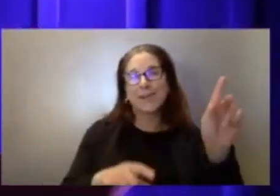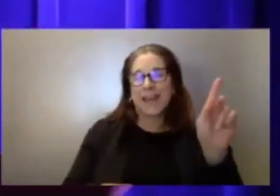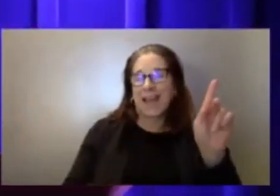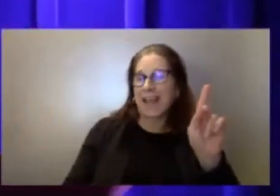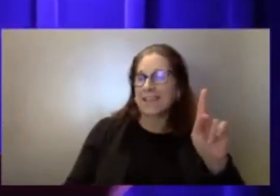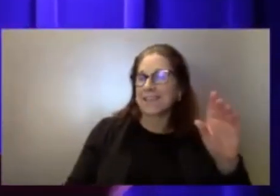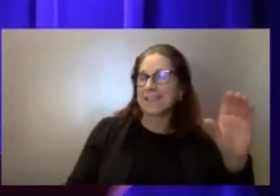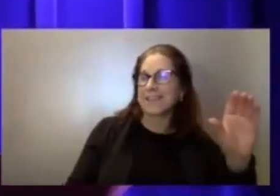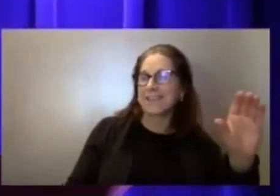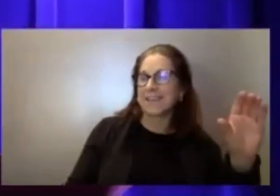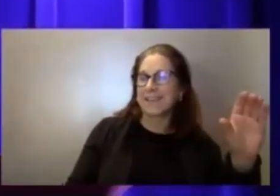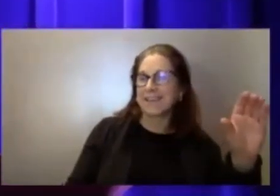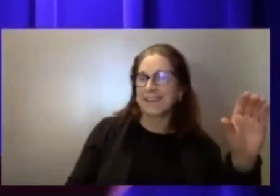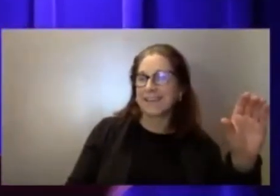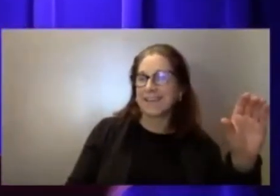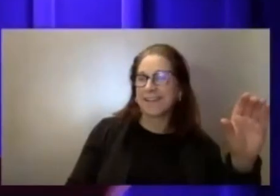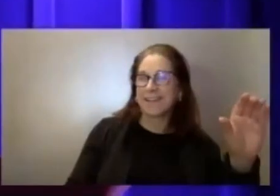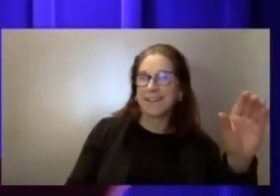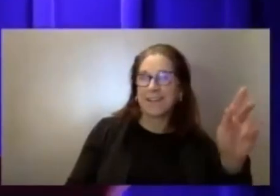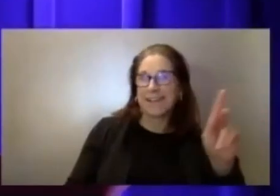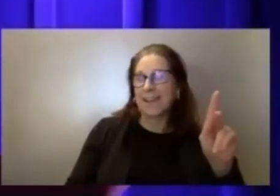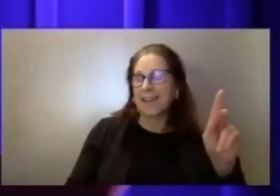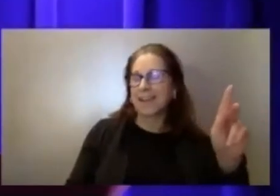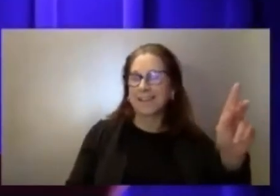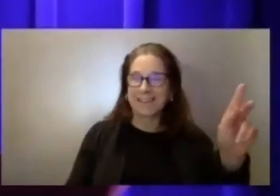We're going to Kansas City,